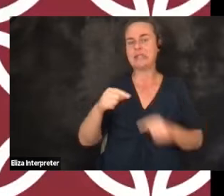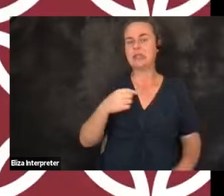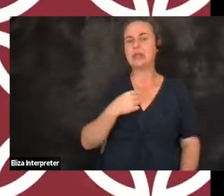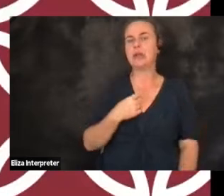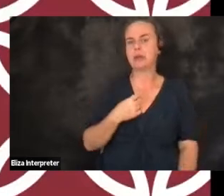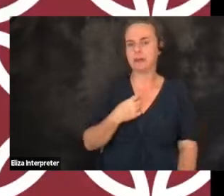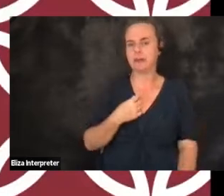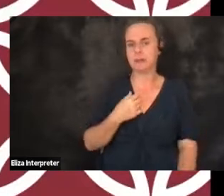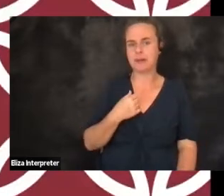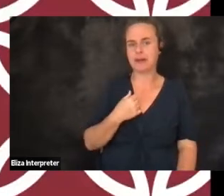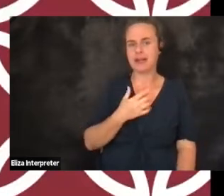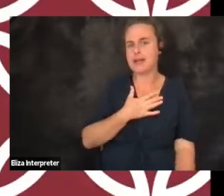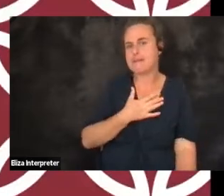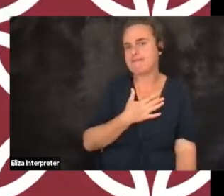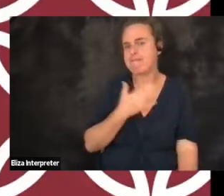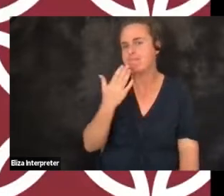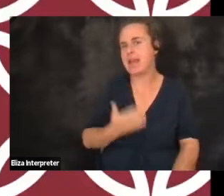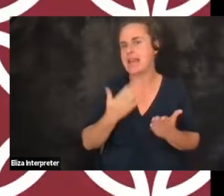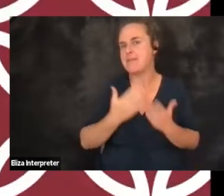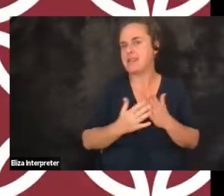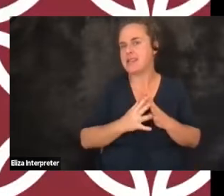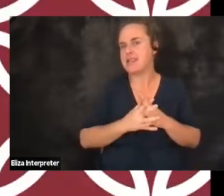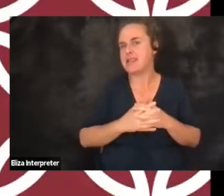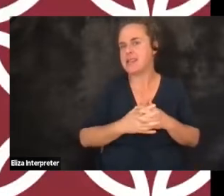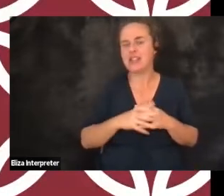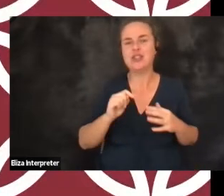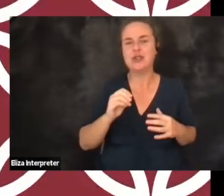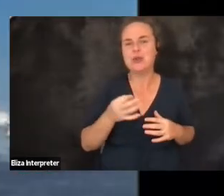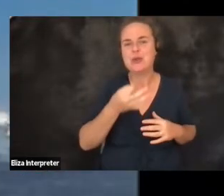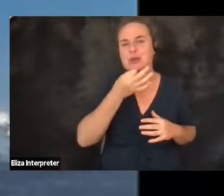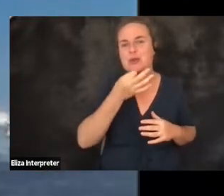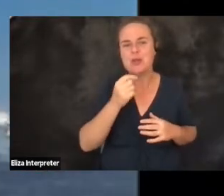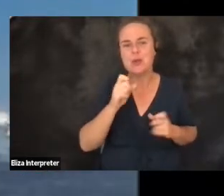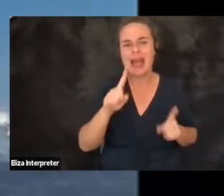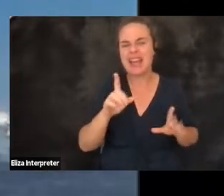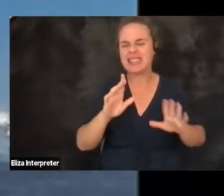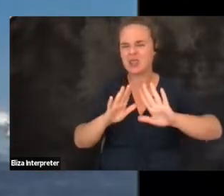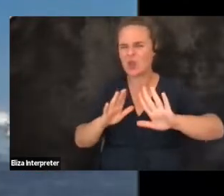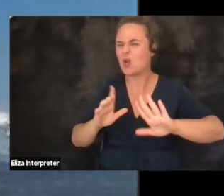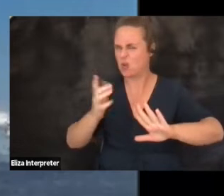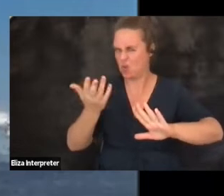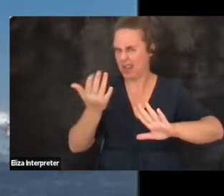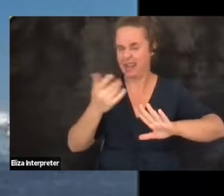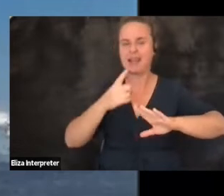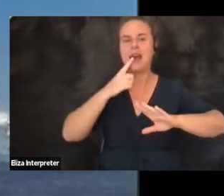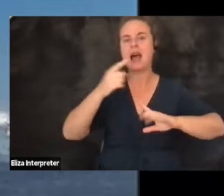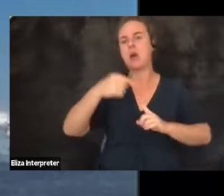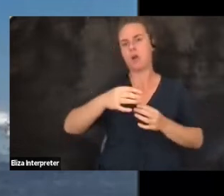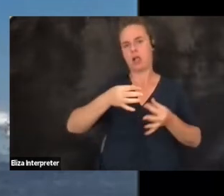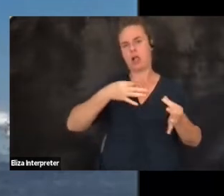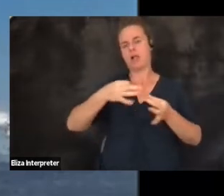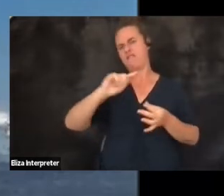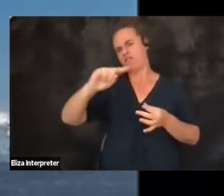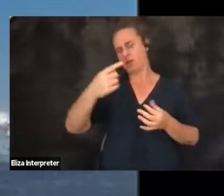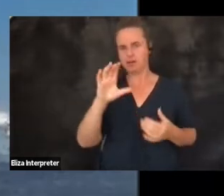little soon for the Q&A. So what I'm going to do here is I'm going to turn to this case study